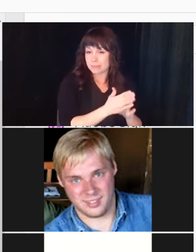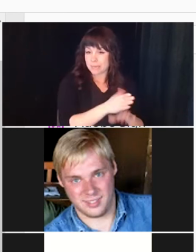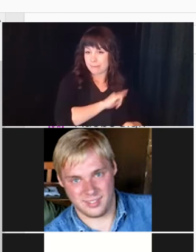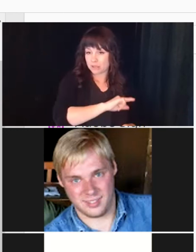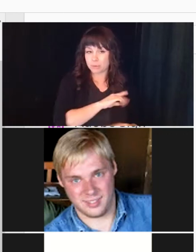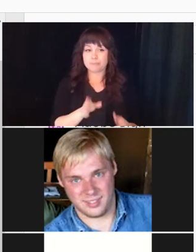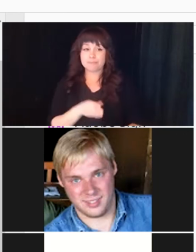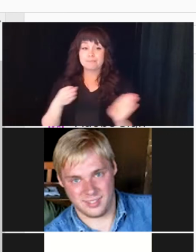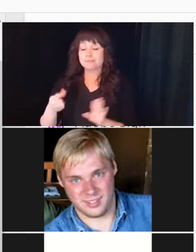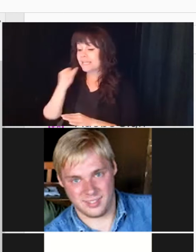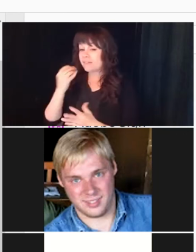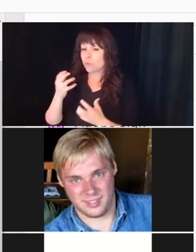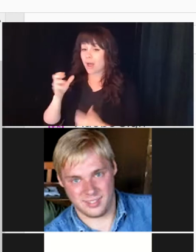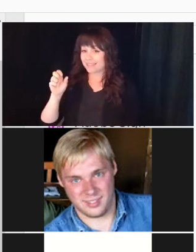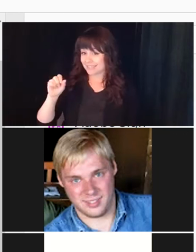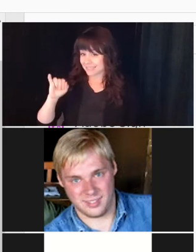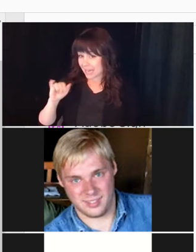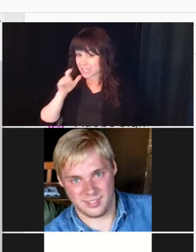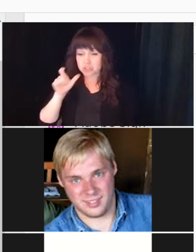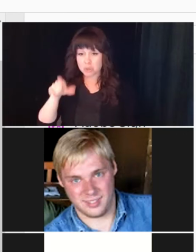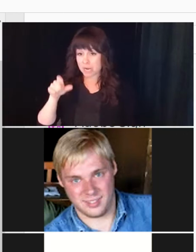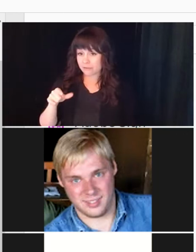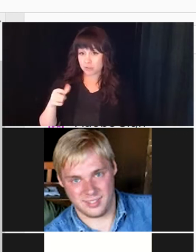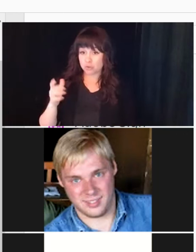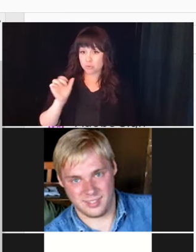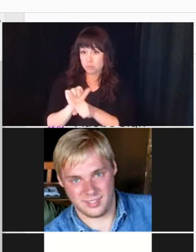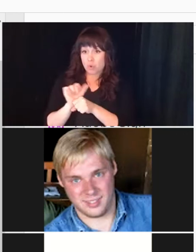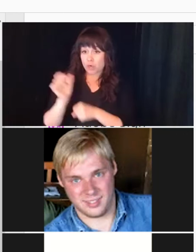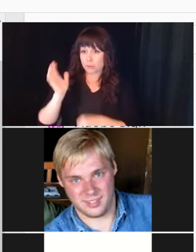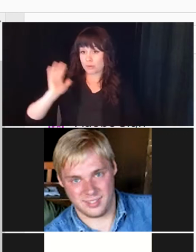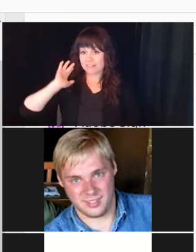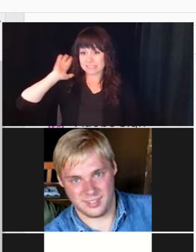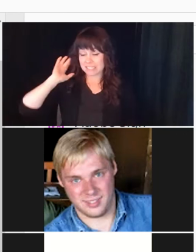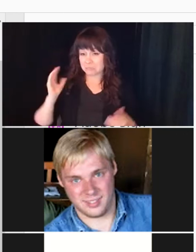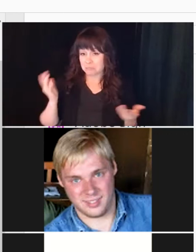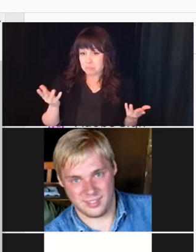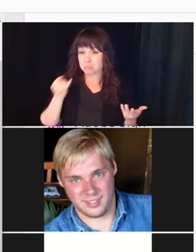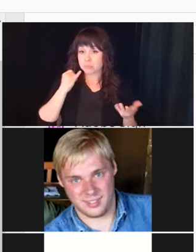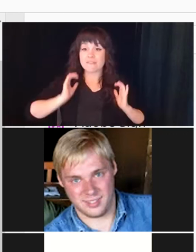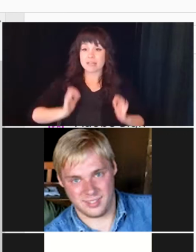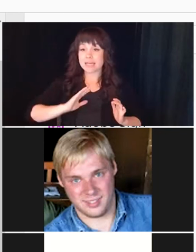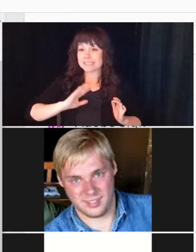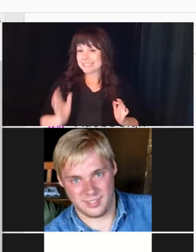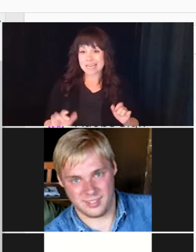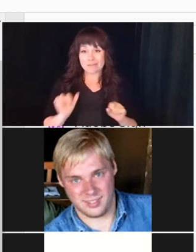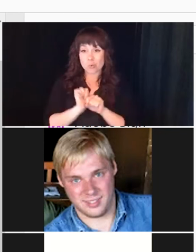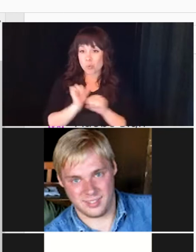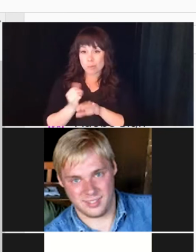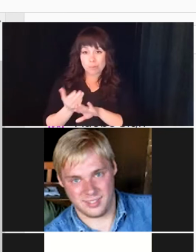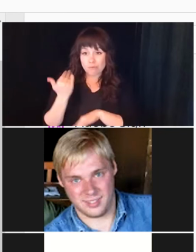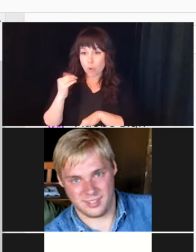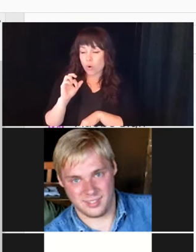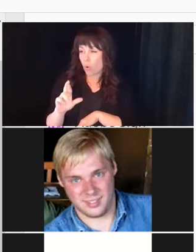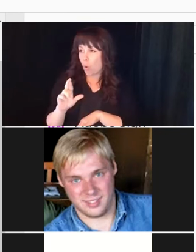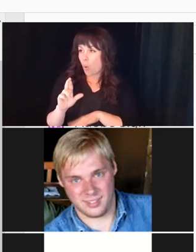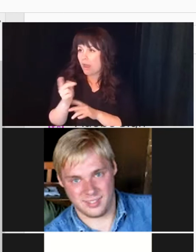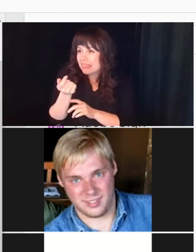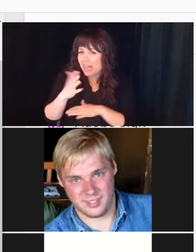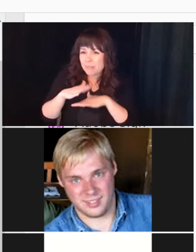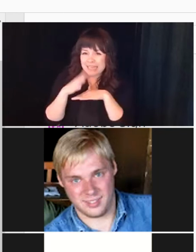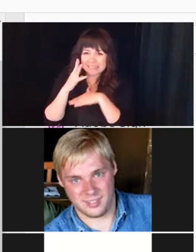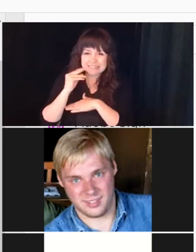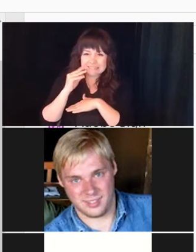doesn't necessarily have to have worked. So even if a client has never worked, or maybe they've worked just a little bit and they don't have enough to